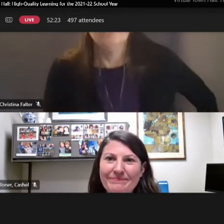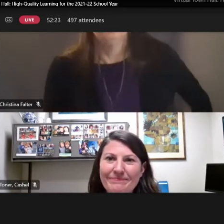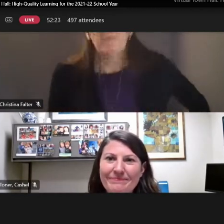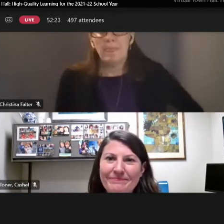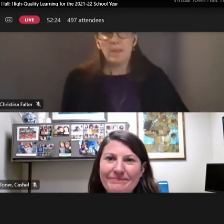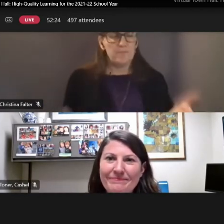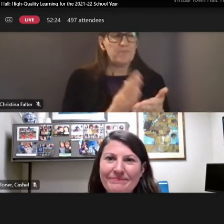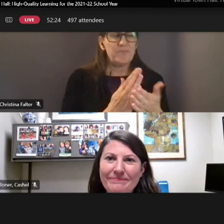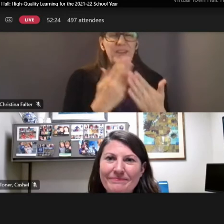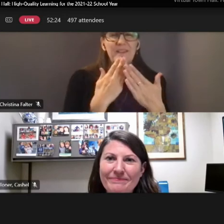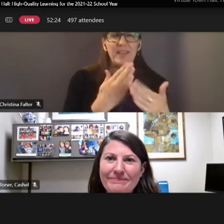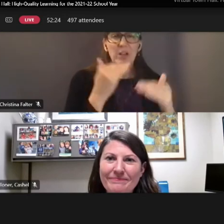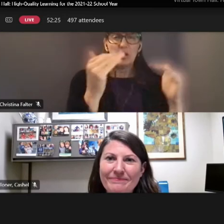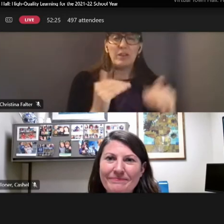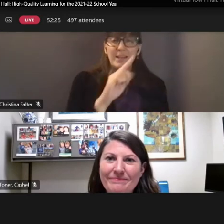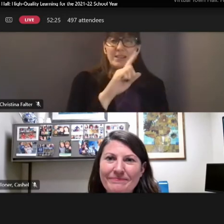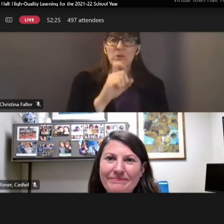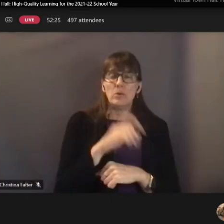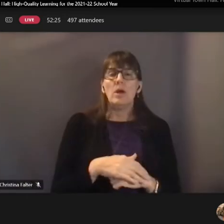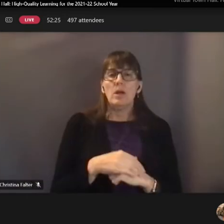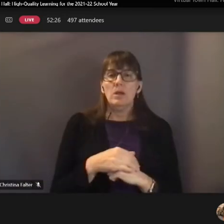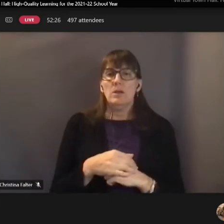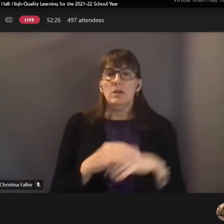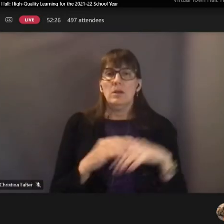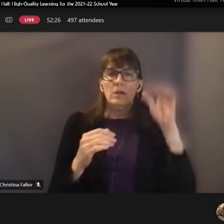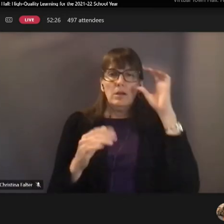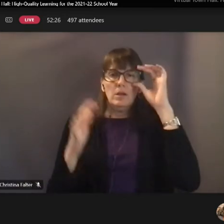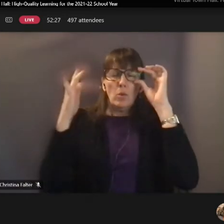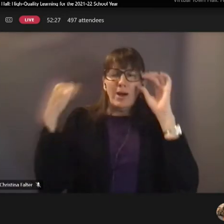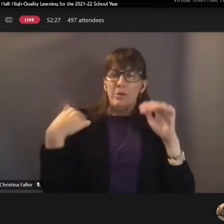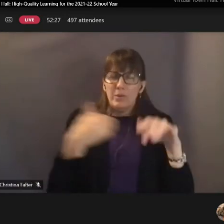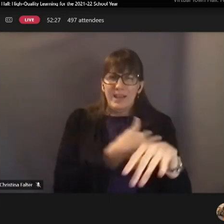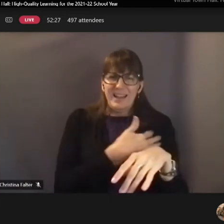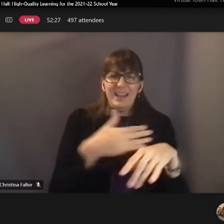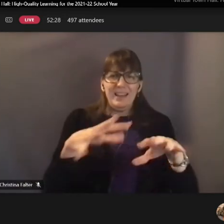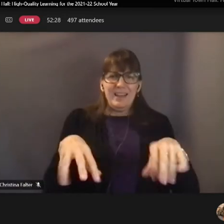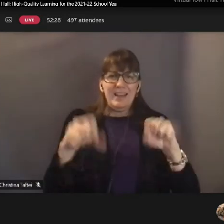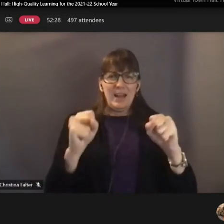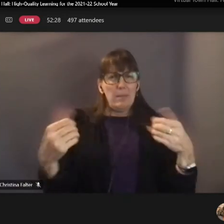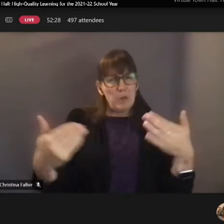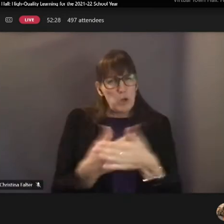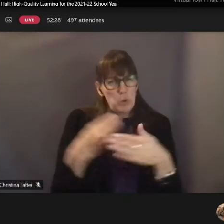the next question. Why are we adopting a new math curriculum?